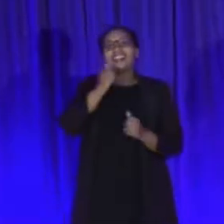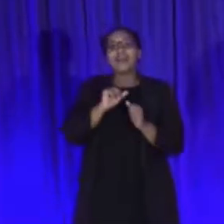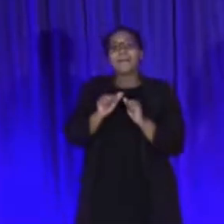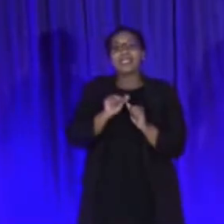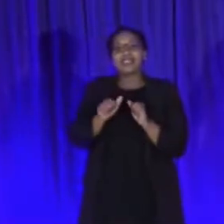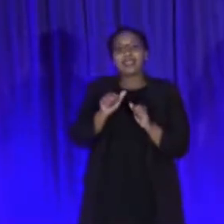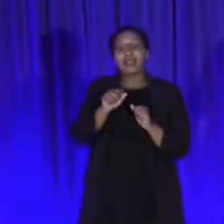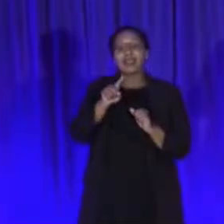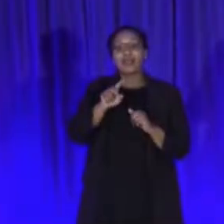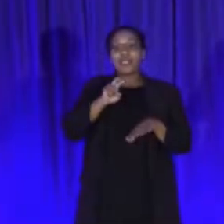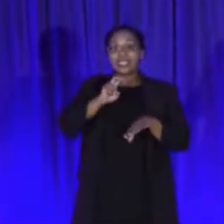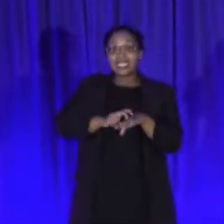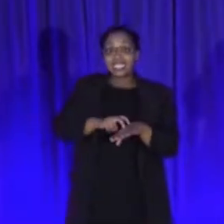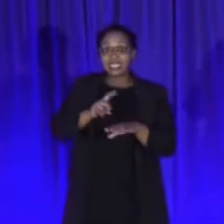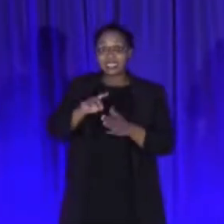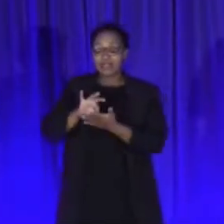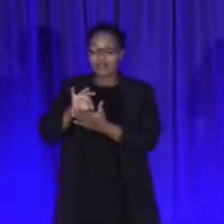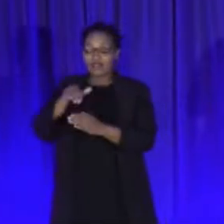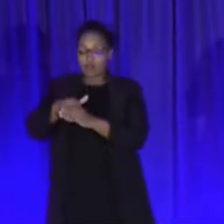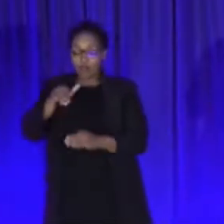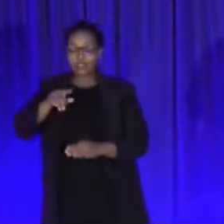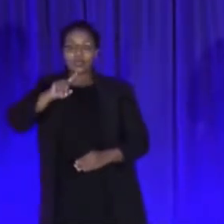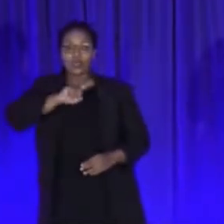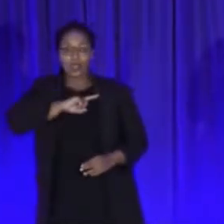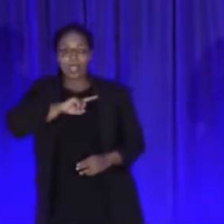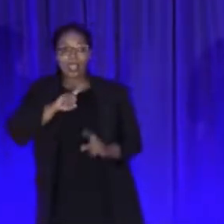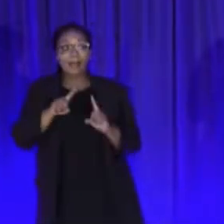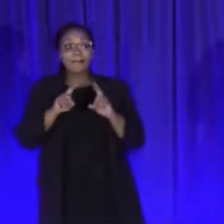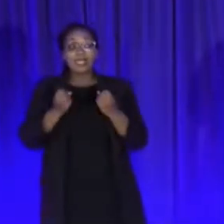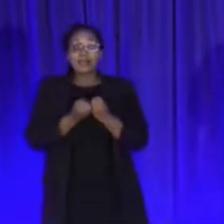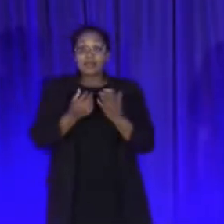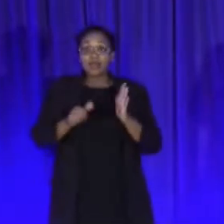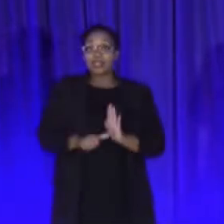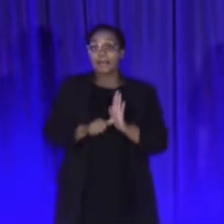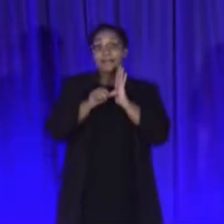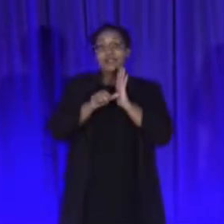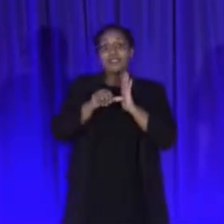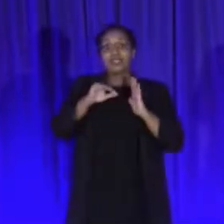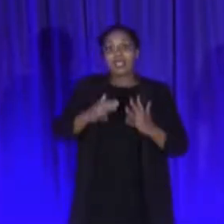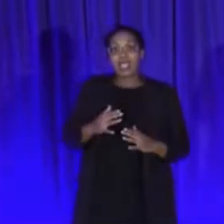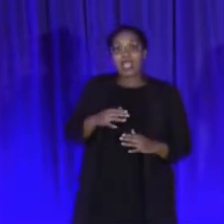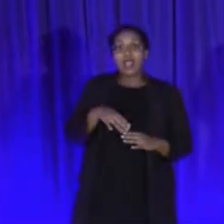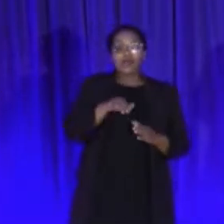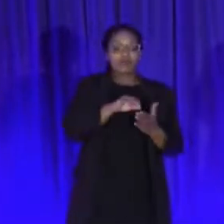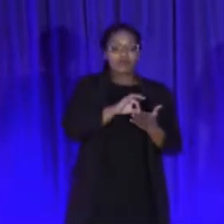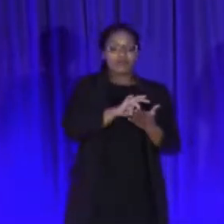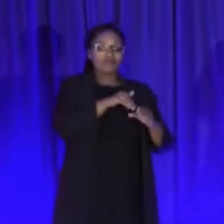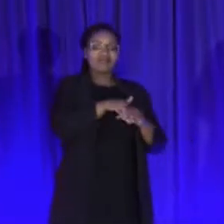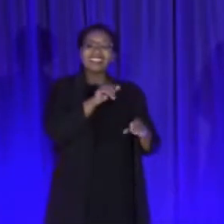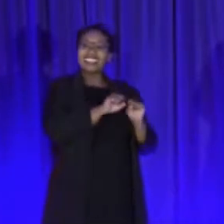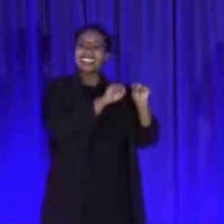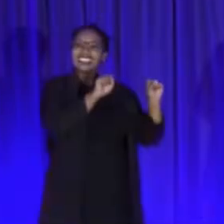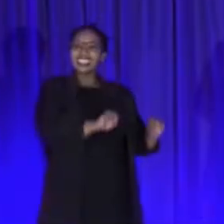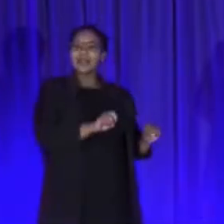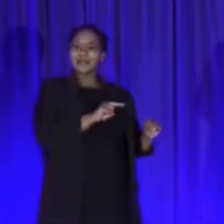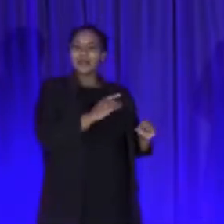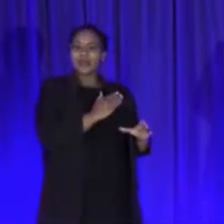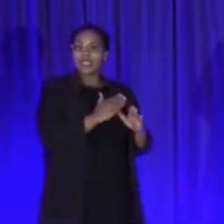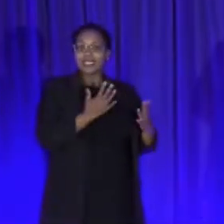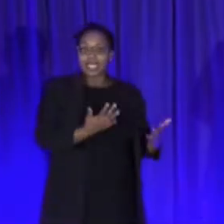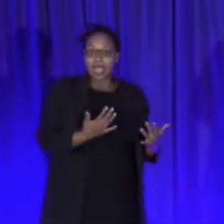why we need to go and vote, but most importantly, how the electoral system works, yes? And to help